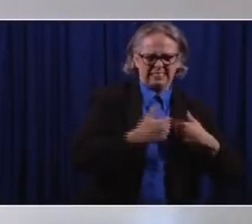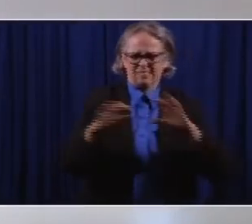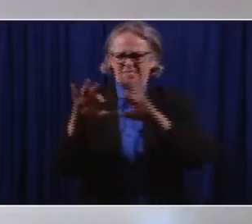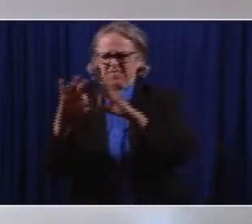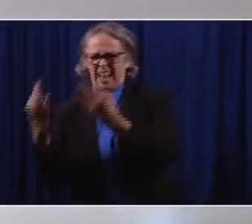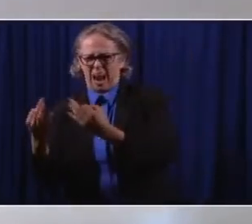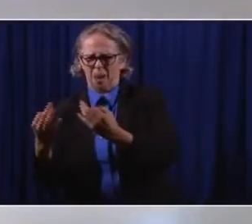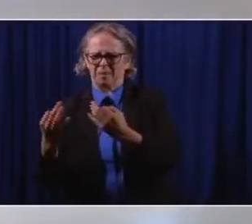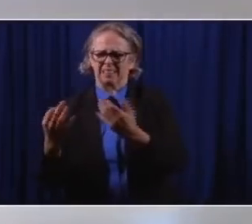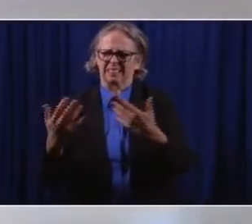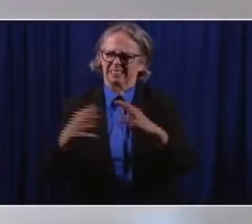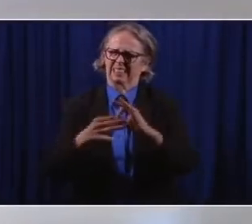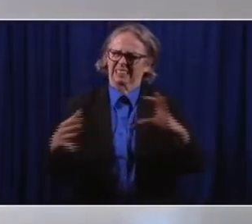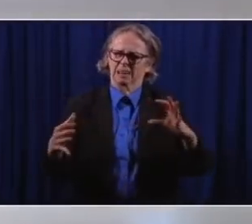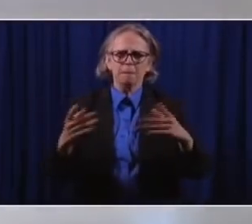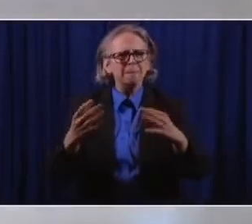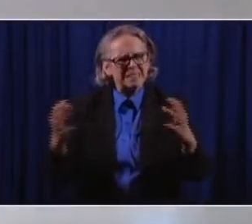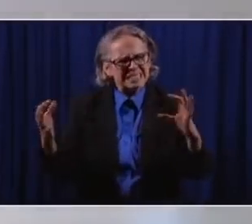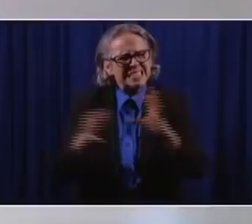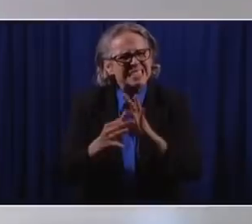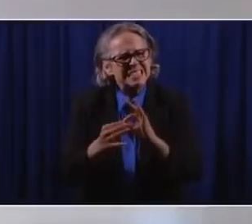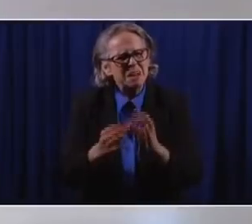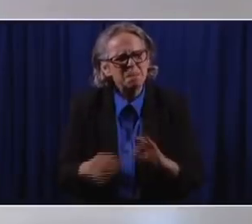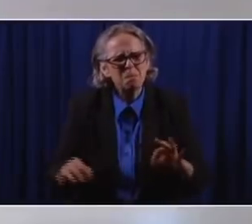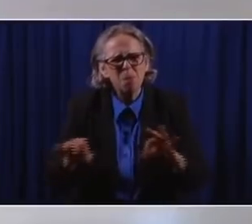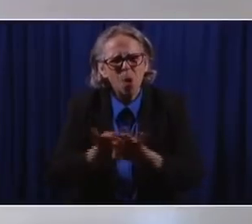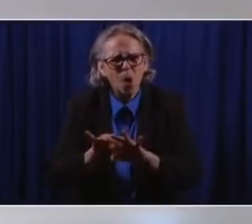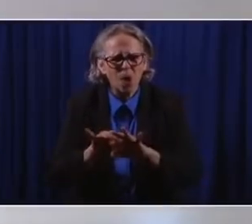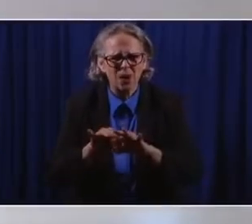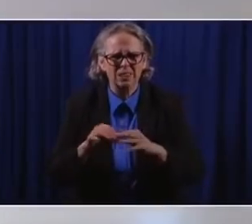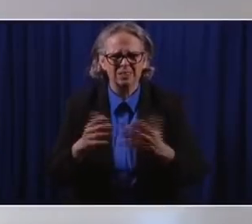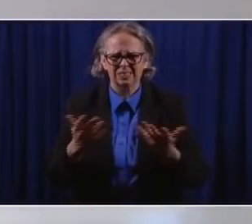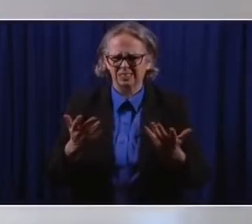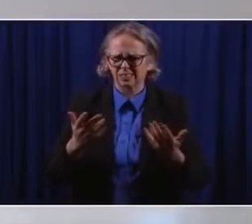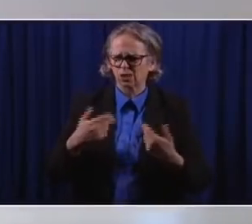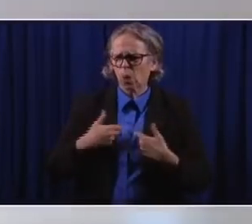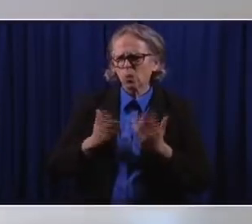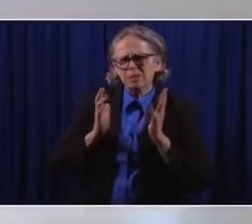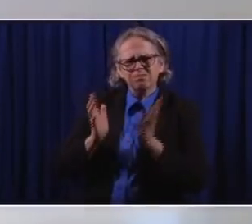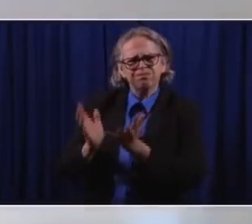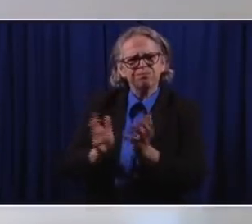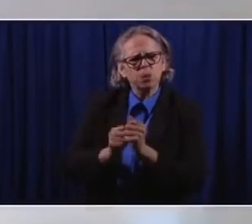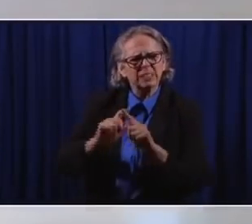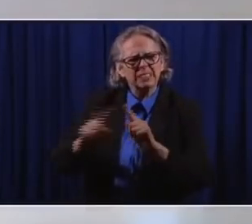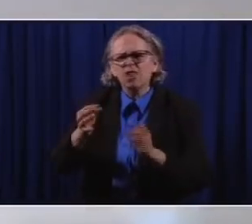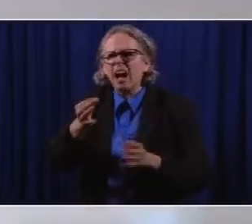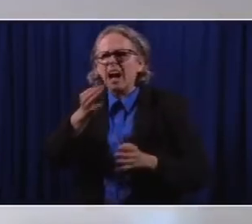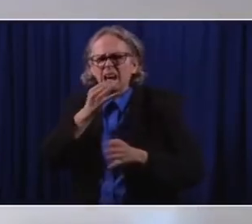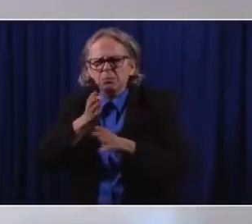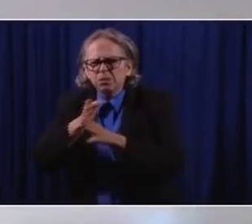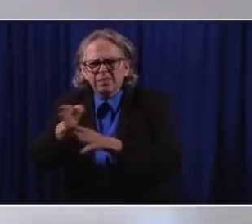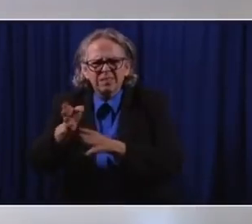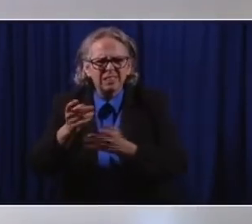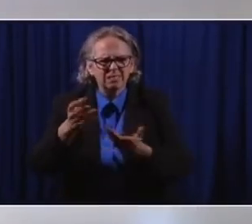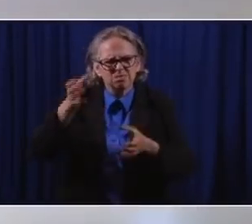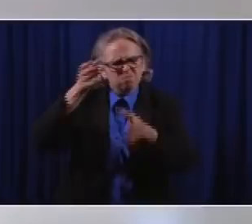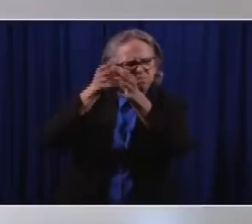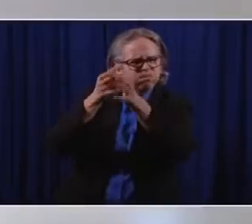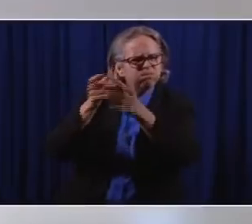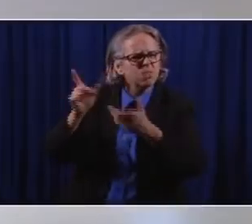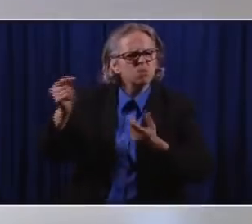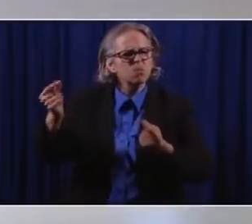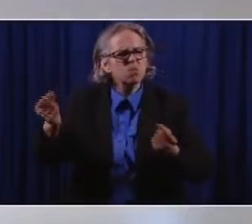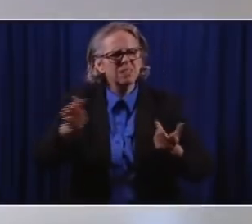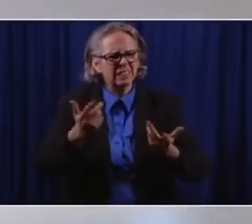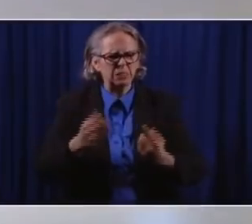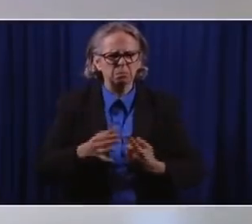aging professionals, public health experts, and industry representatives. And I'd like to give a particular call out to the Academy for Senior